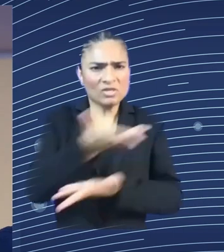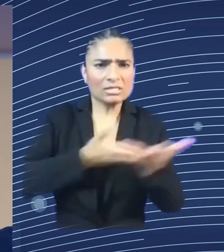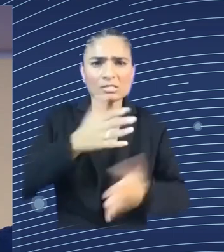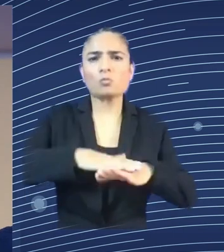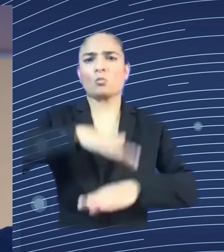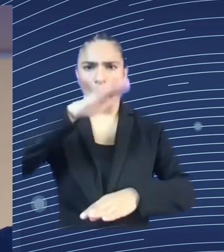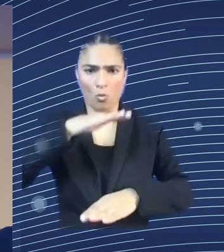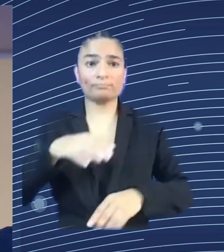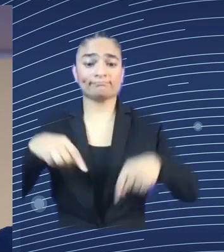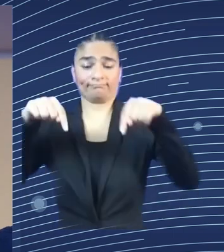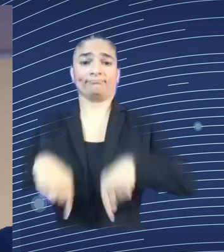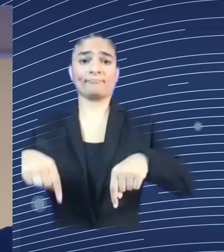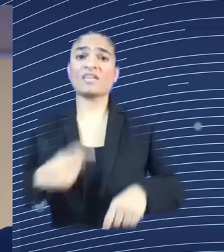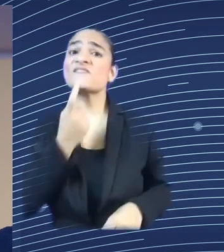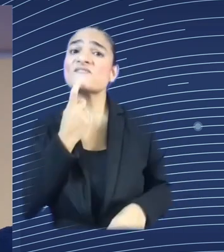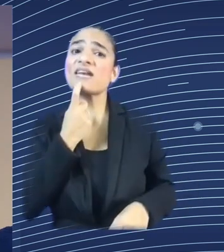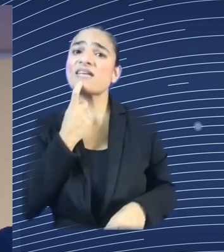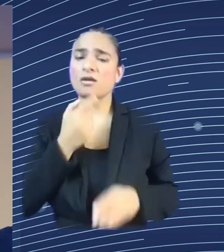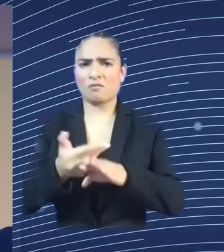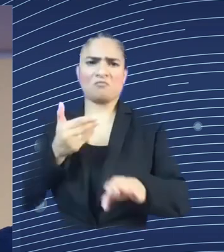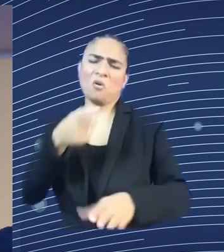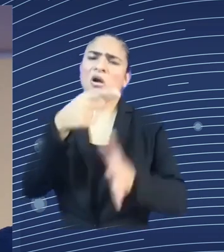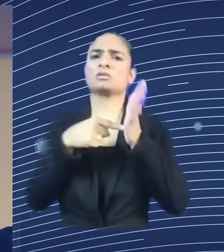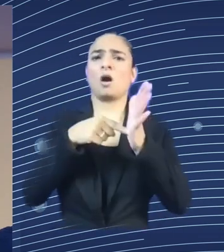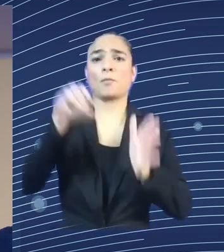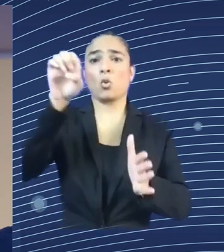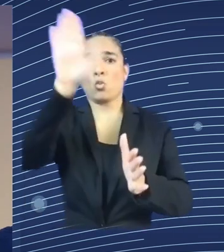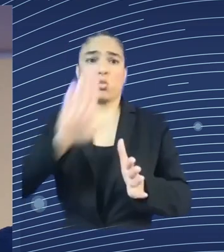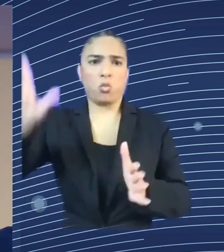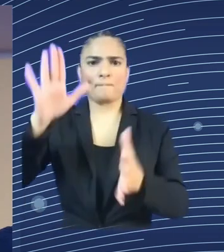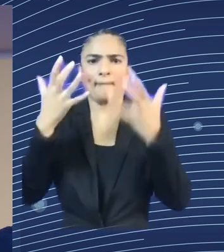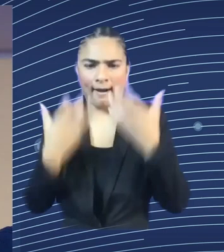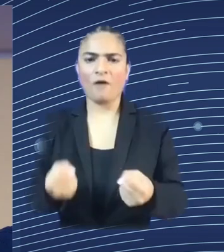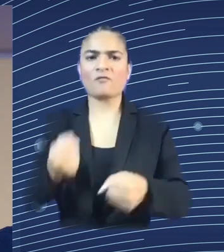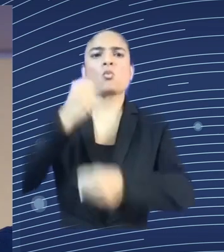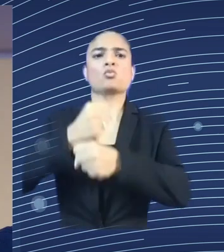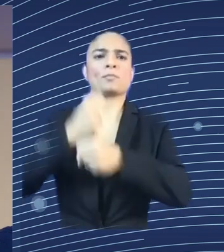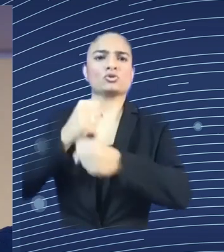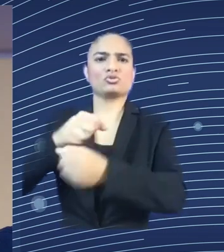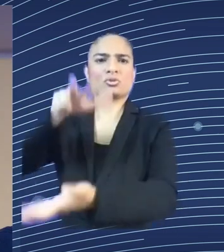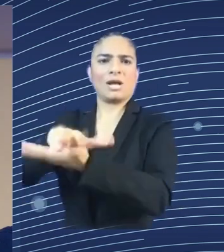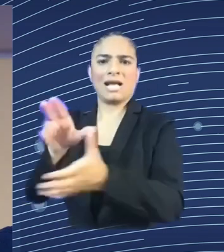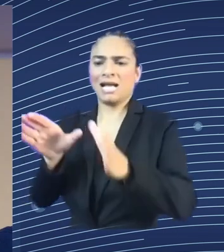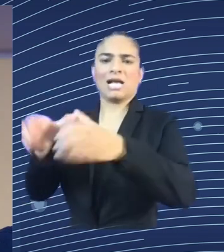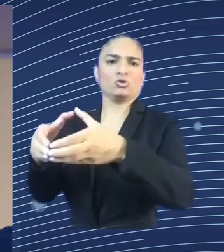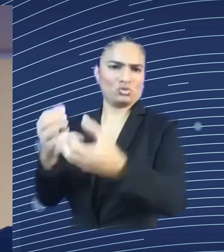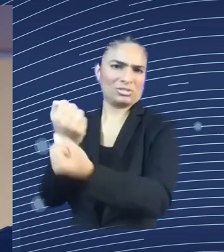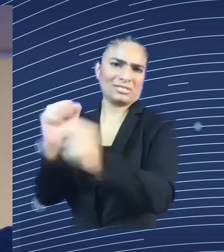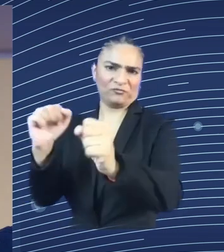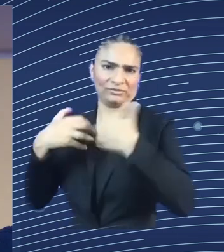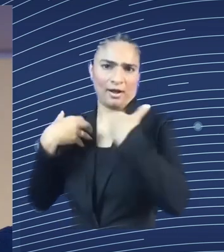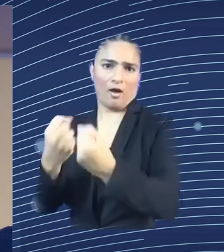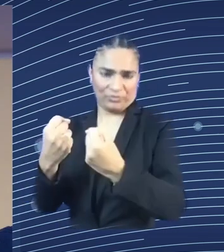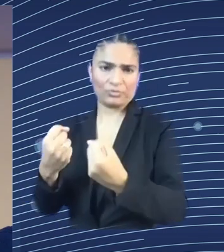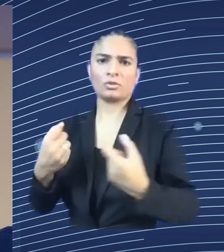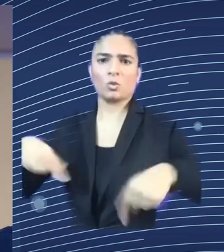didn't give any company-specific data to any company. We didn't even give a city-specific data to a city, because we live in a